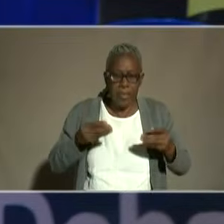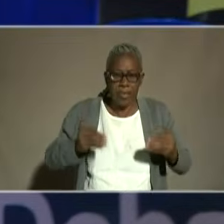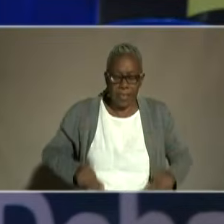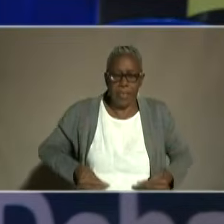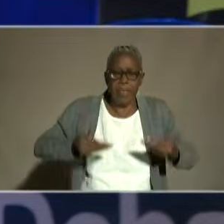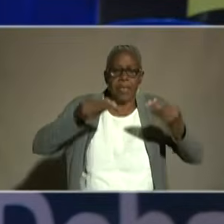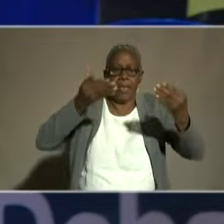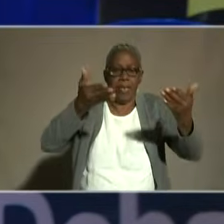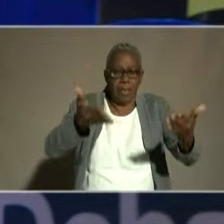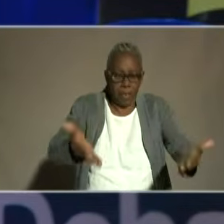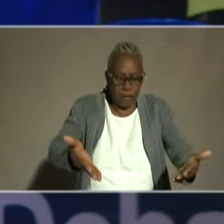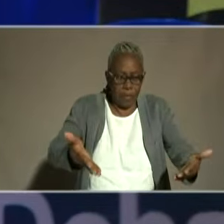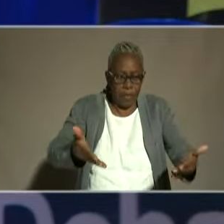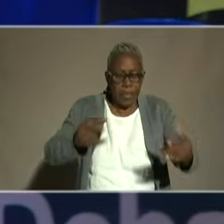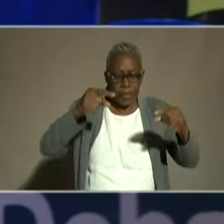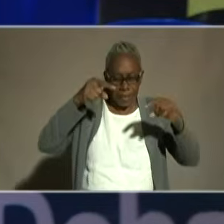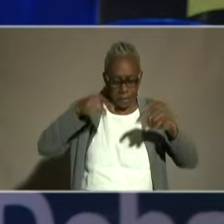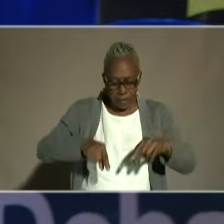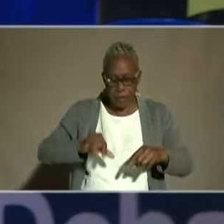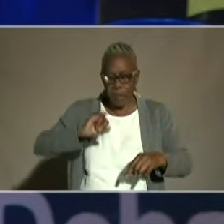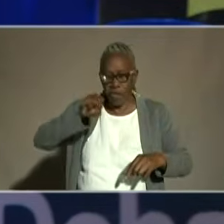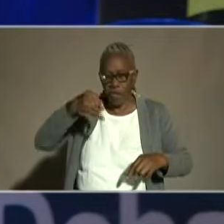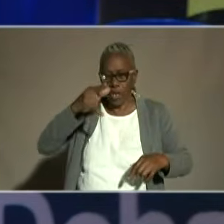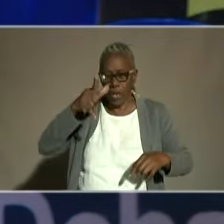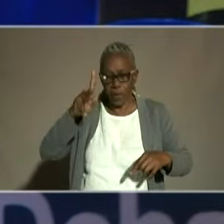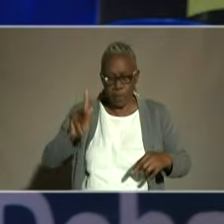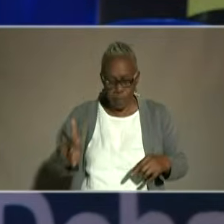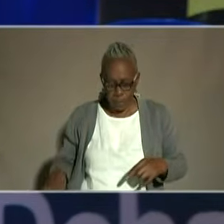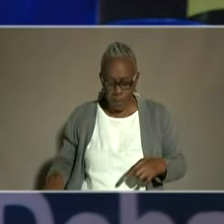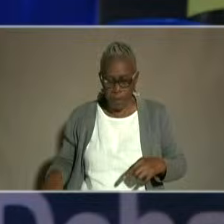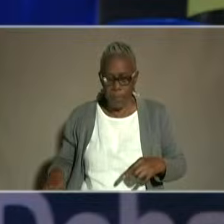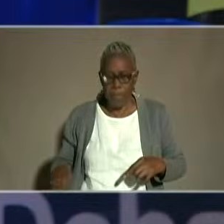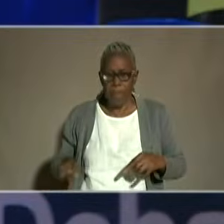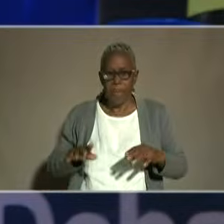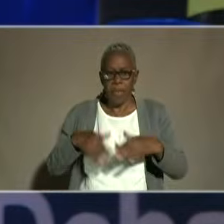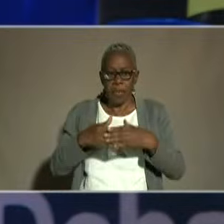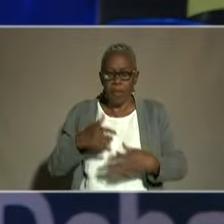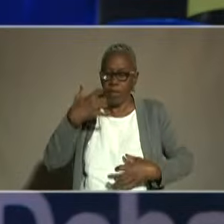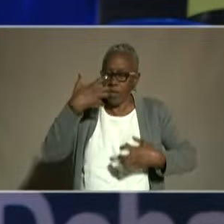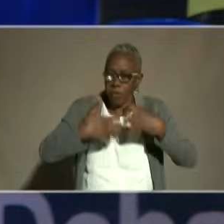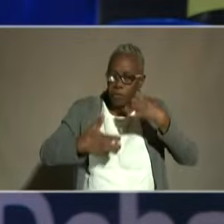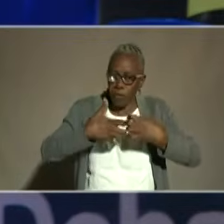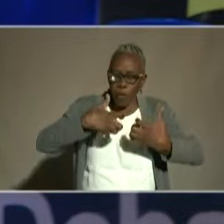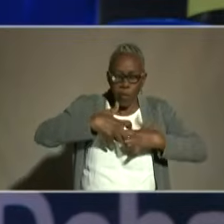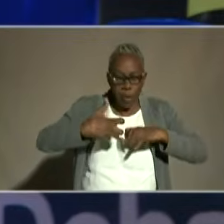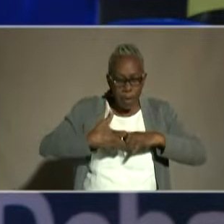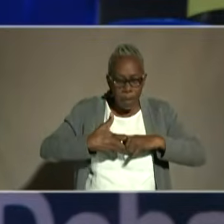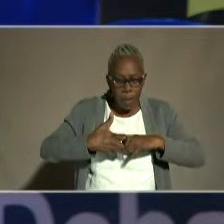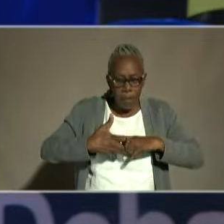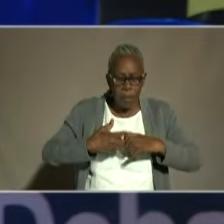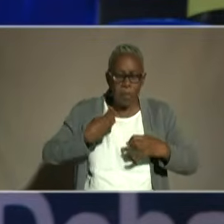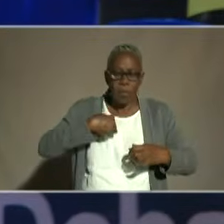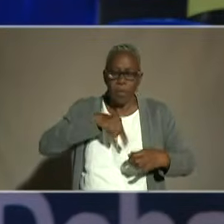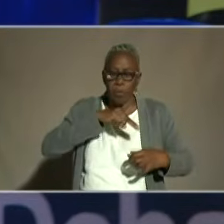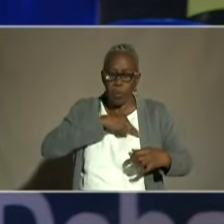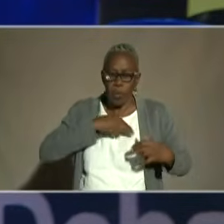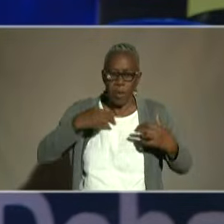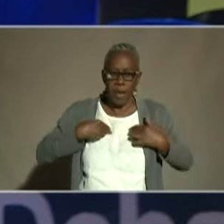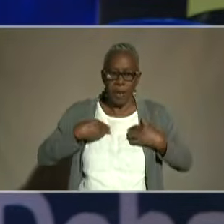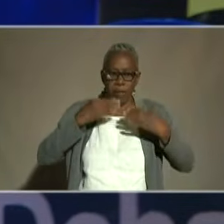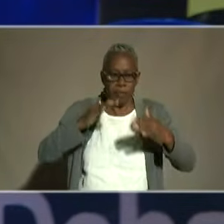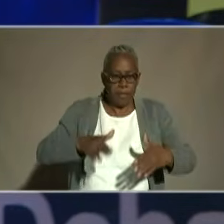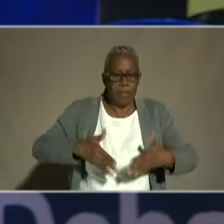It is this administration that has taken on the difficult problems, and we have